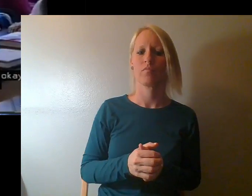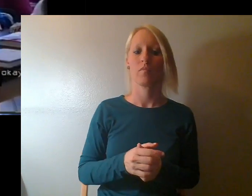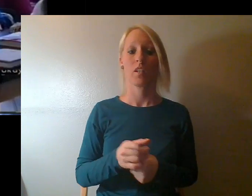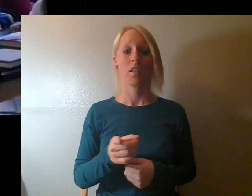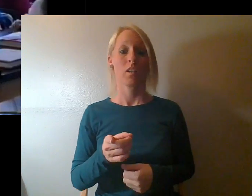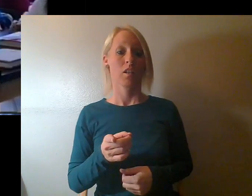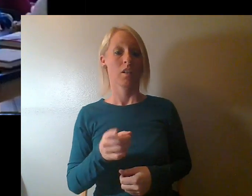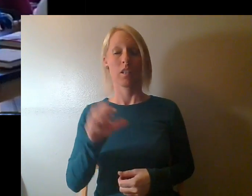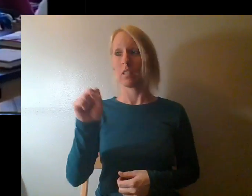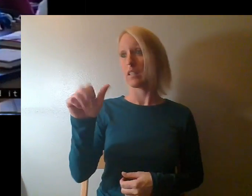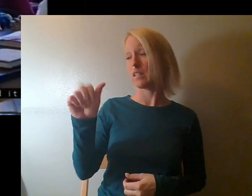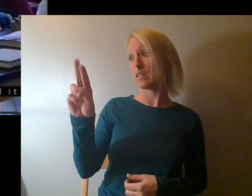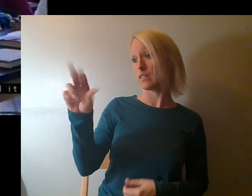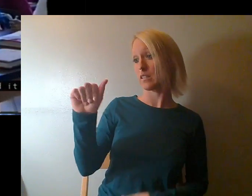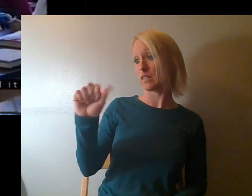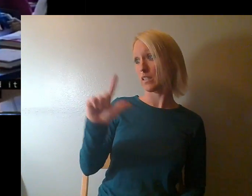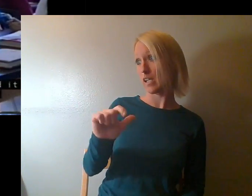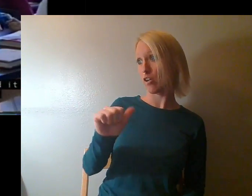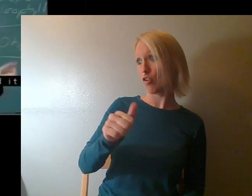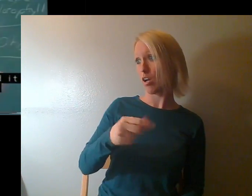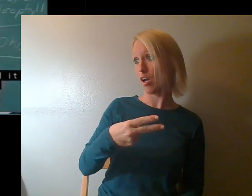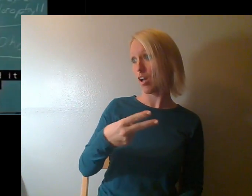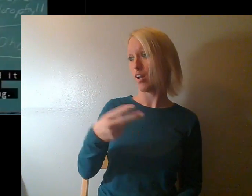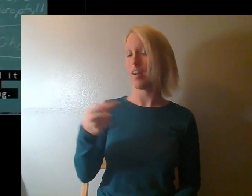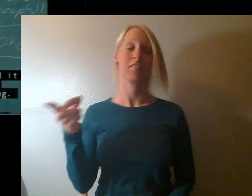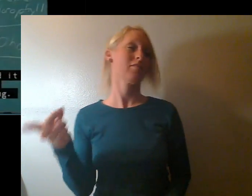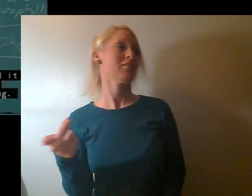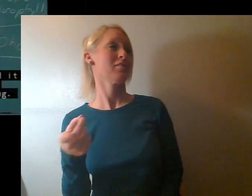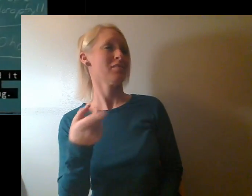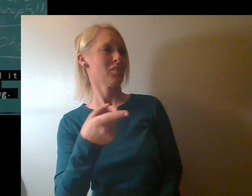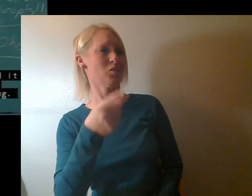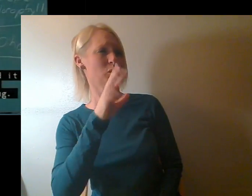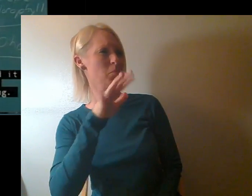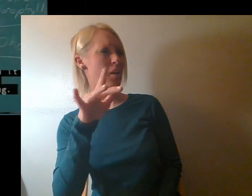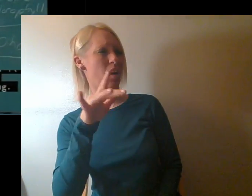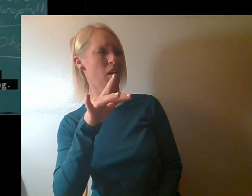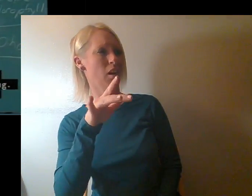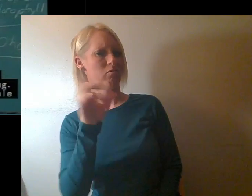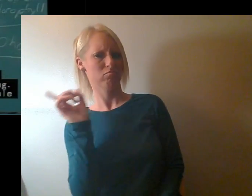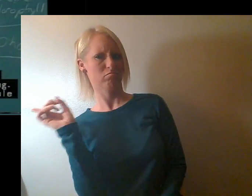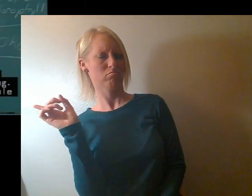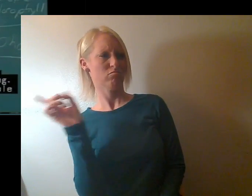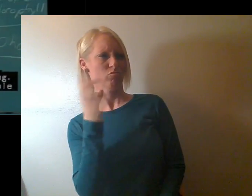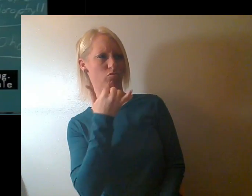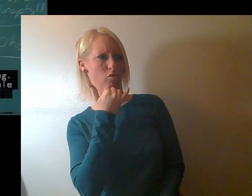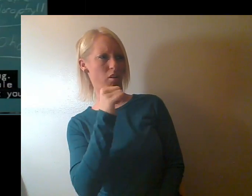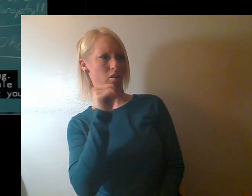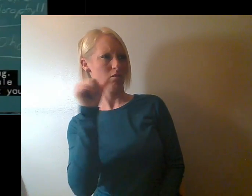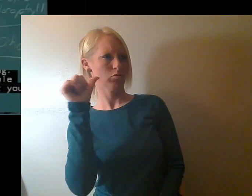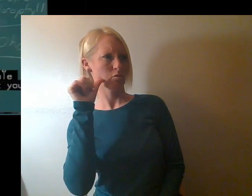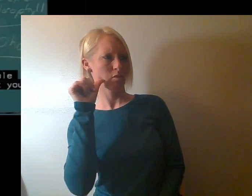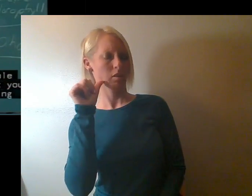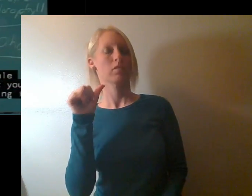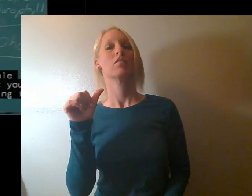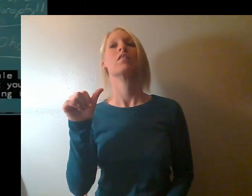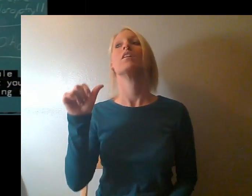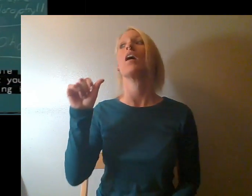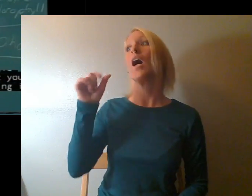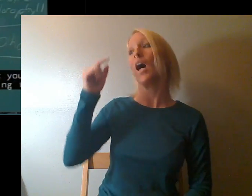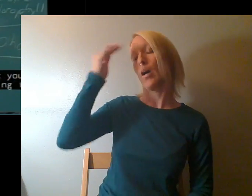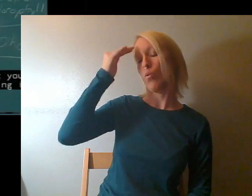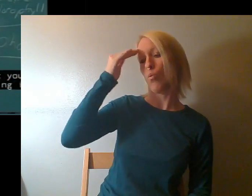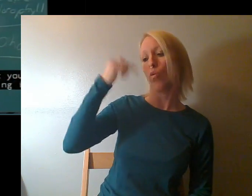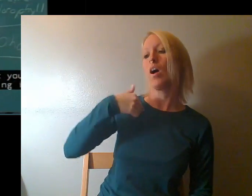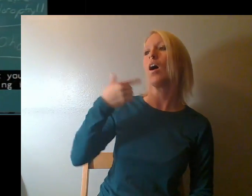I know. That's why I double-checked it and wrote it on the board. This is the correct spelling. All right? That's why I wanted to double-check and make sure you all have the correct spelling in your